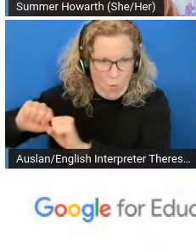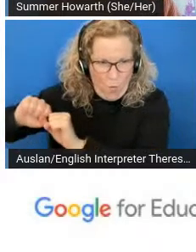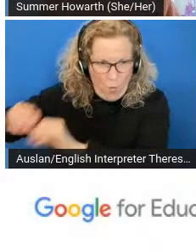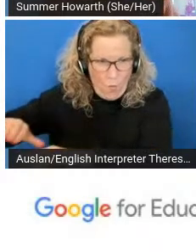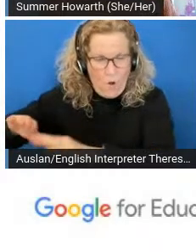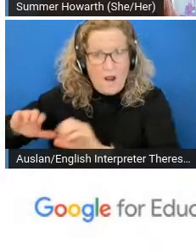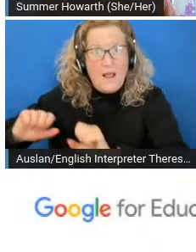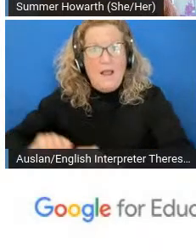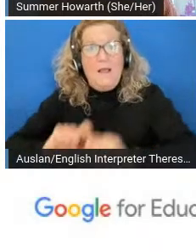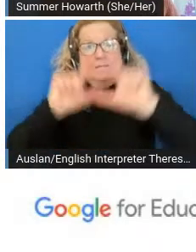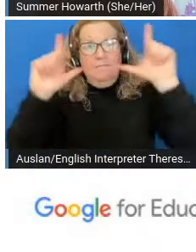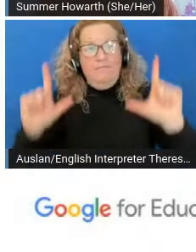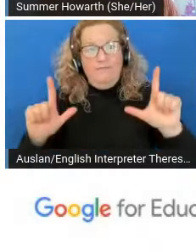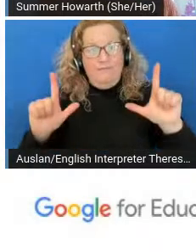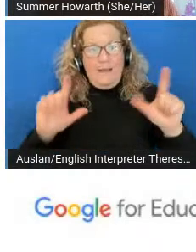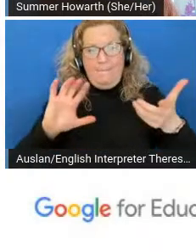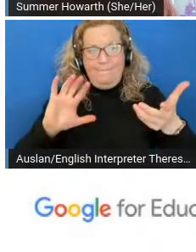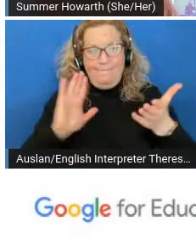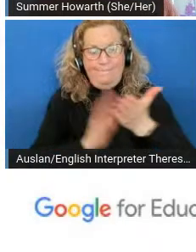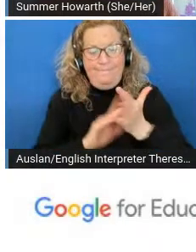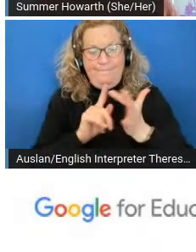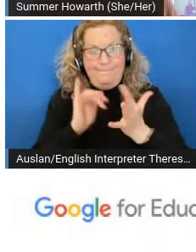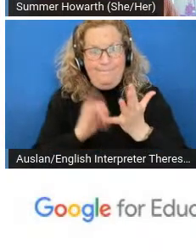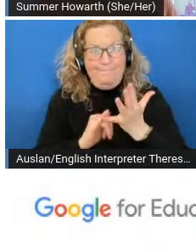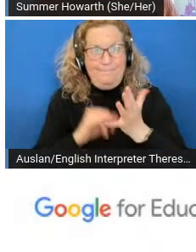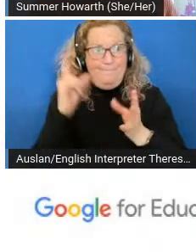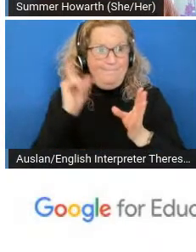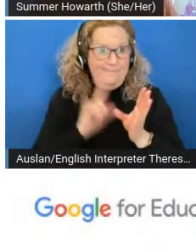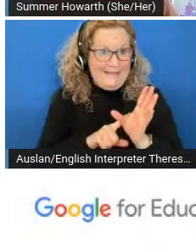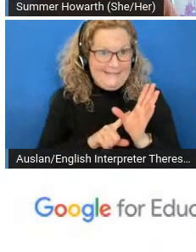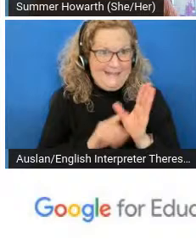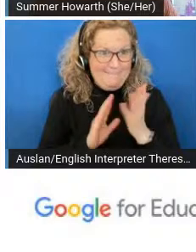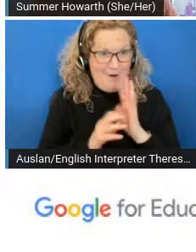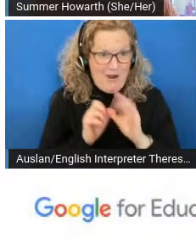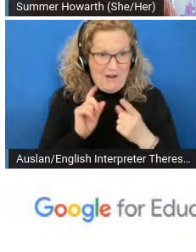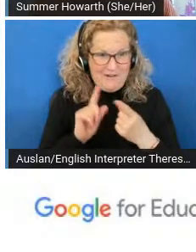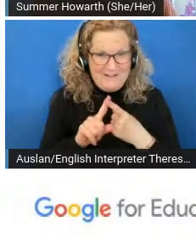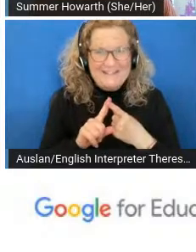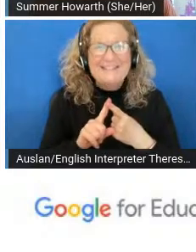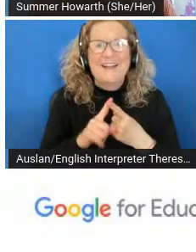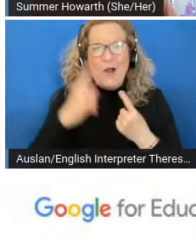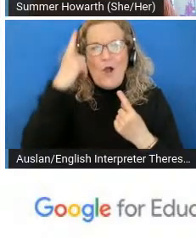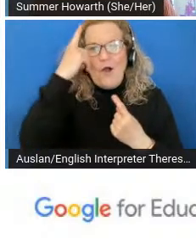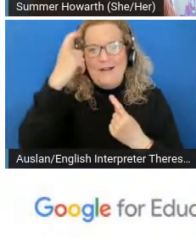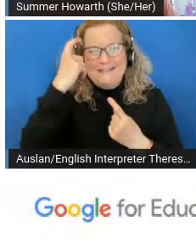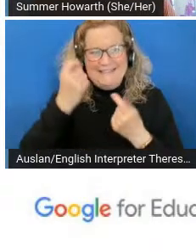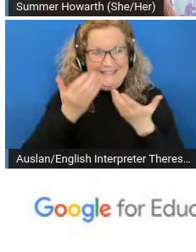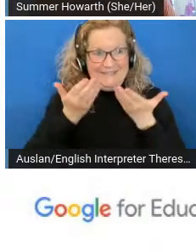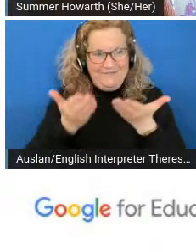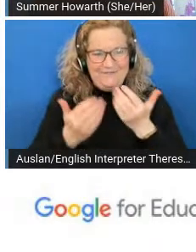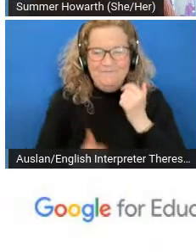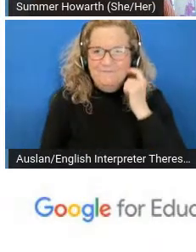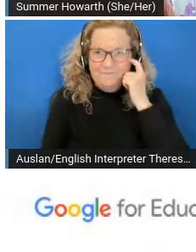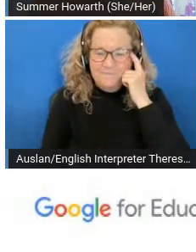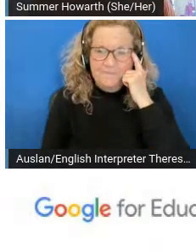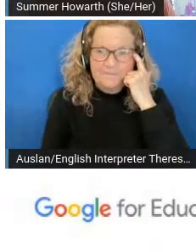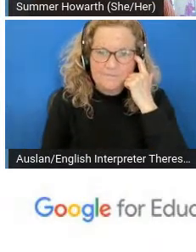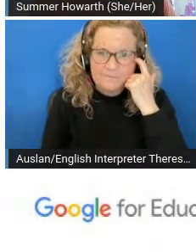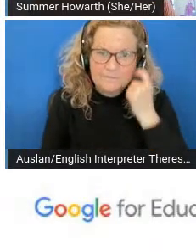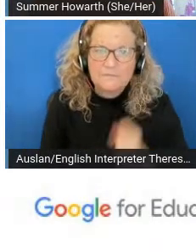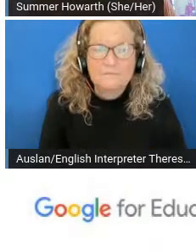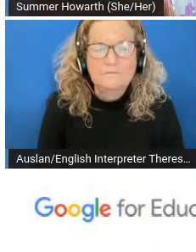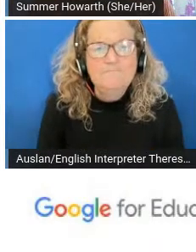going to share a couple of ideas with us. And what I want to do is to start off with some what I think are